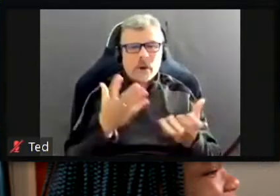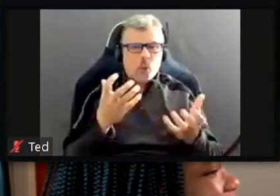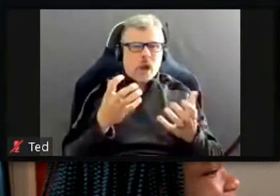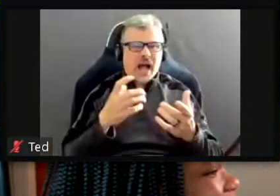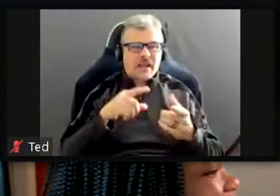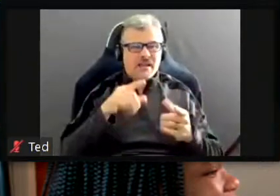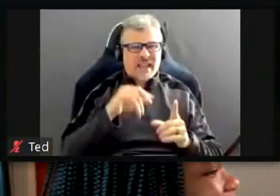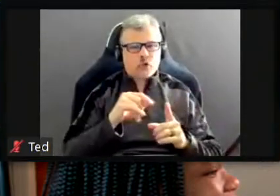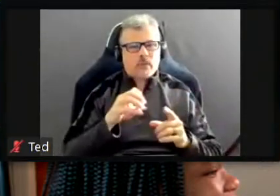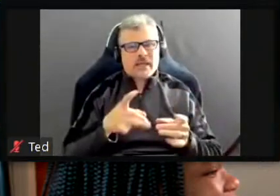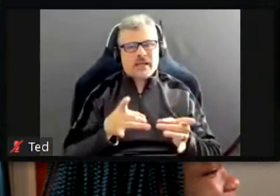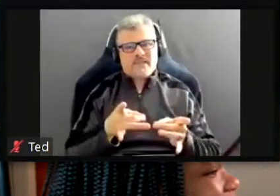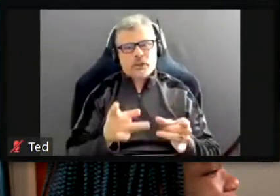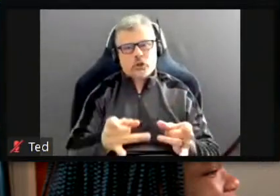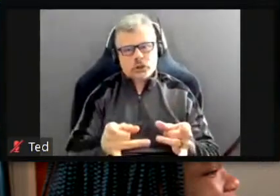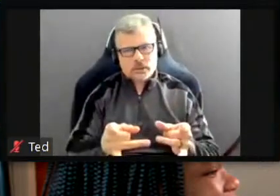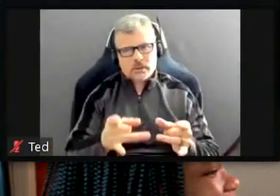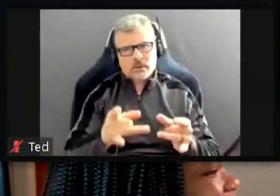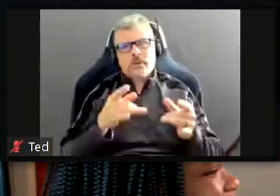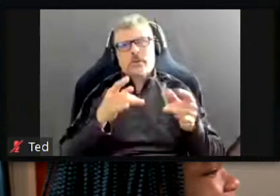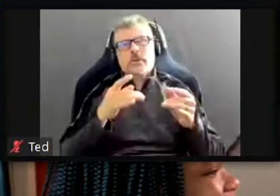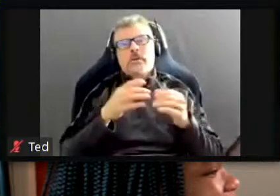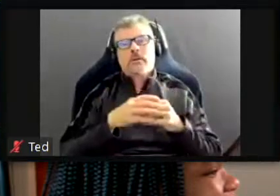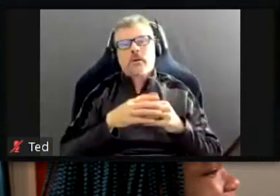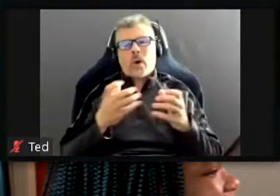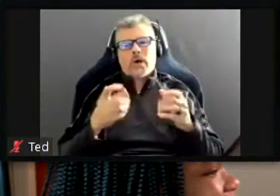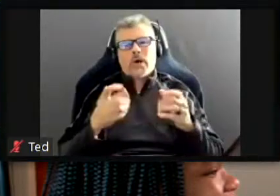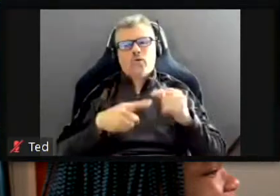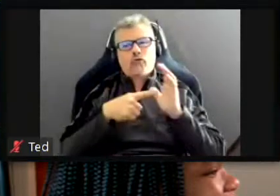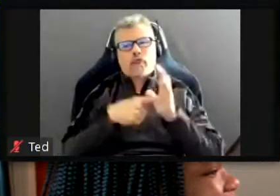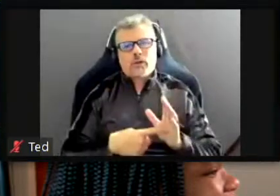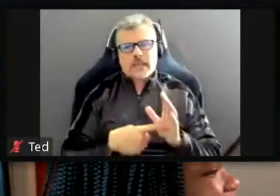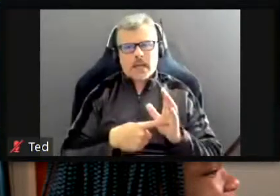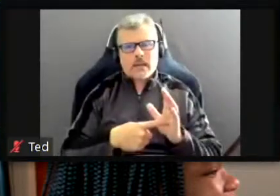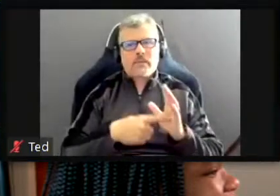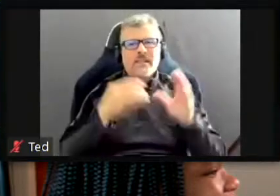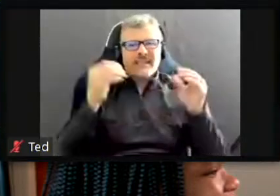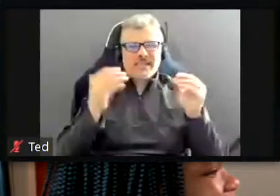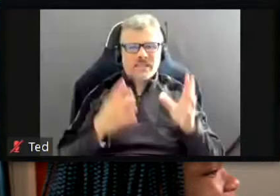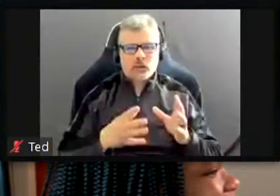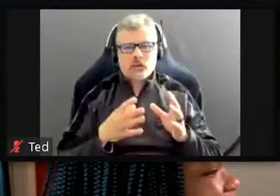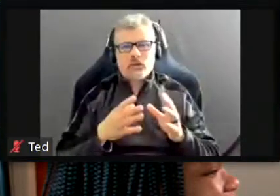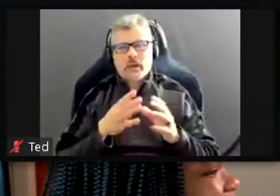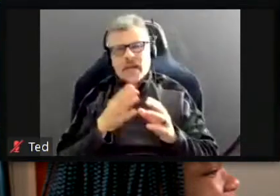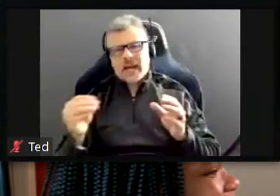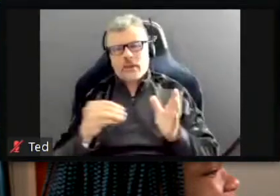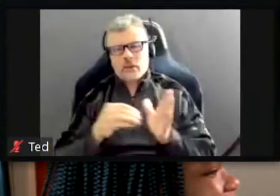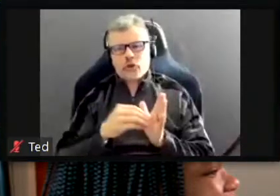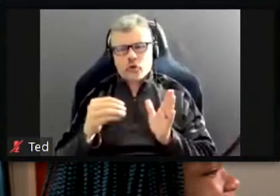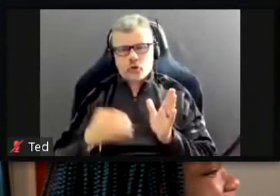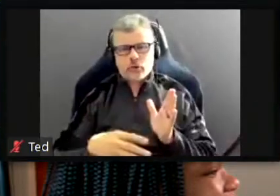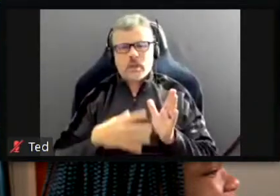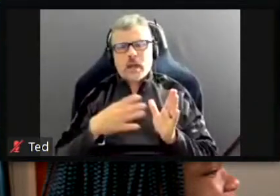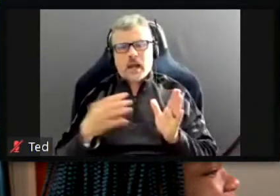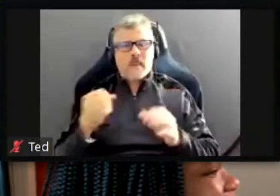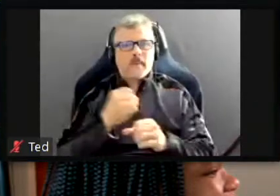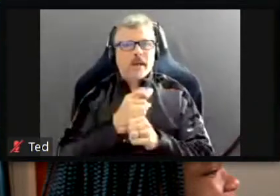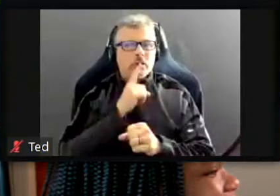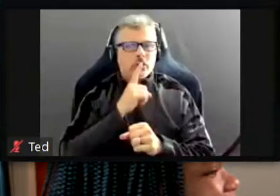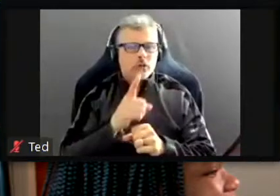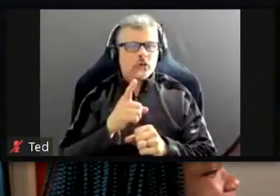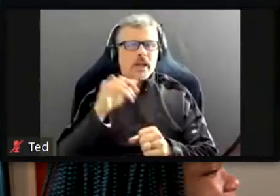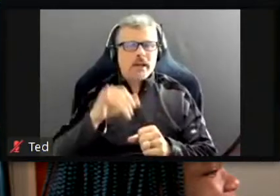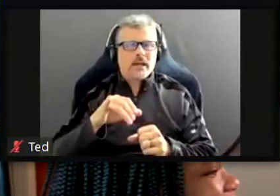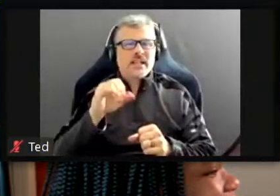efficient. We want it to provide the outcomes we want it to represent the teachers and the students, and we want to make sure that it